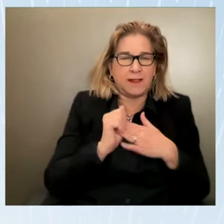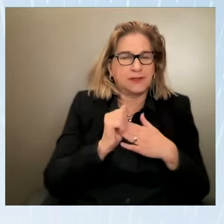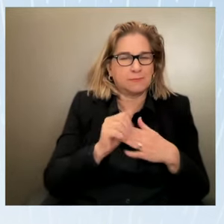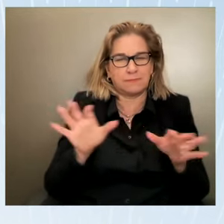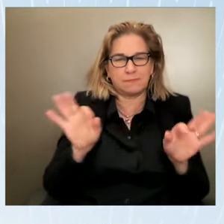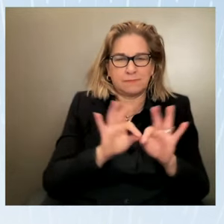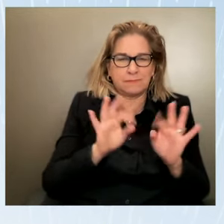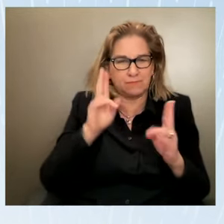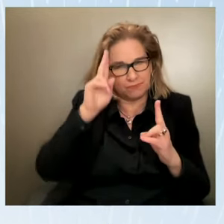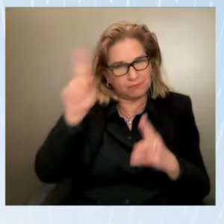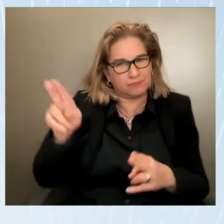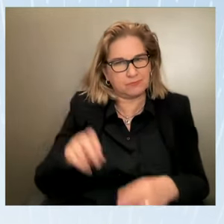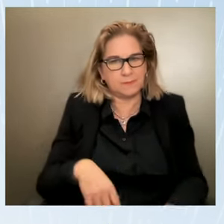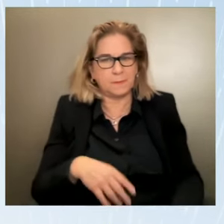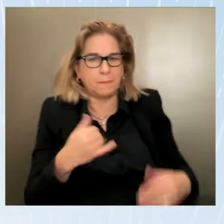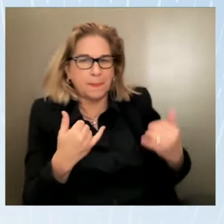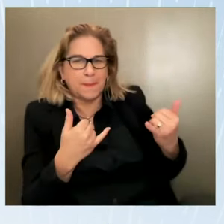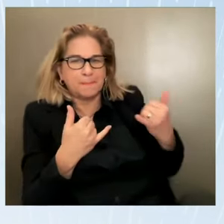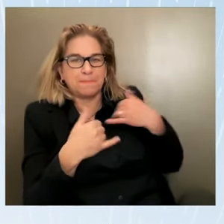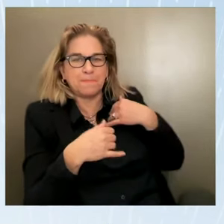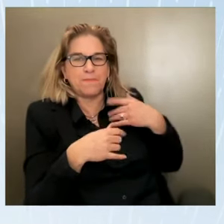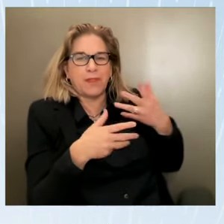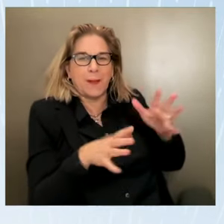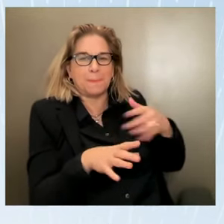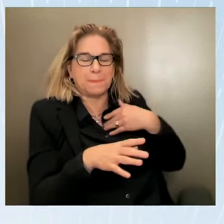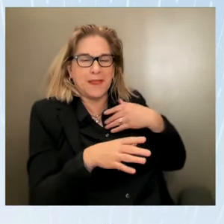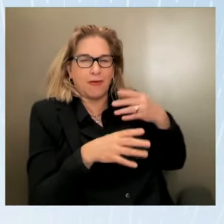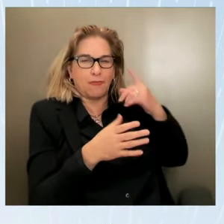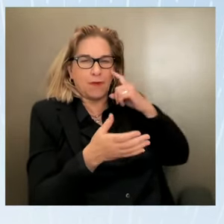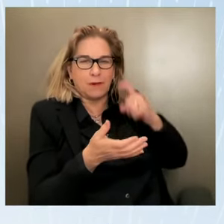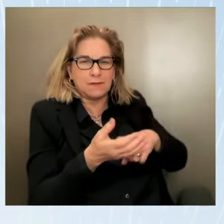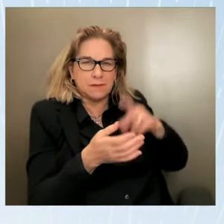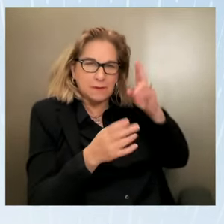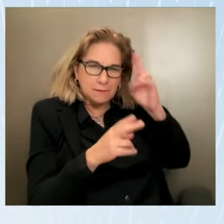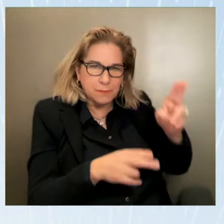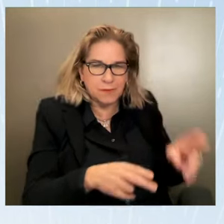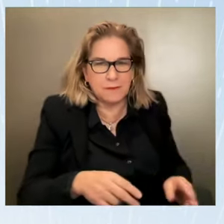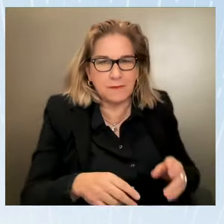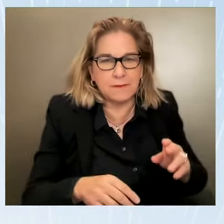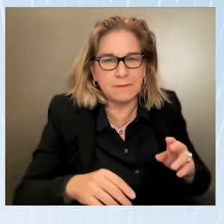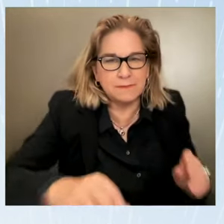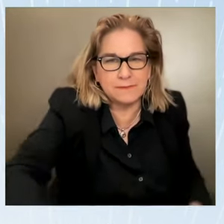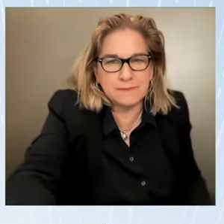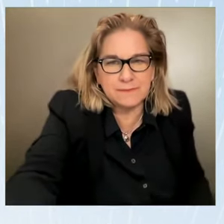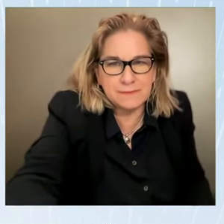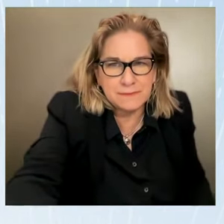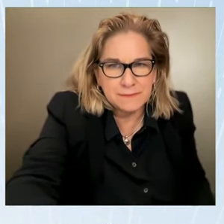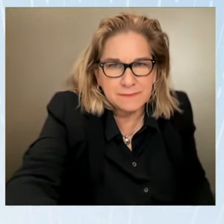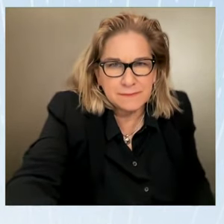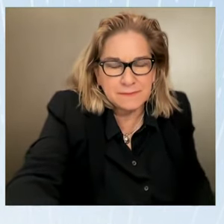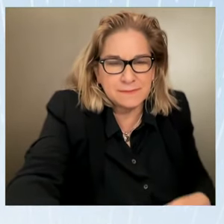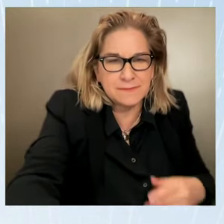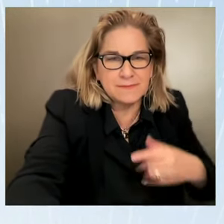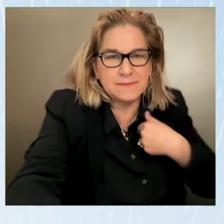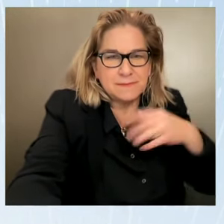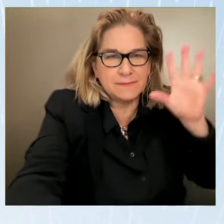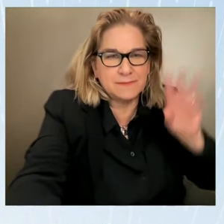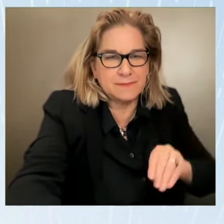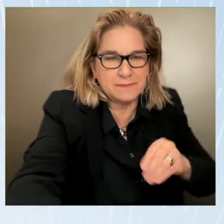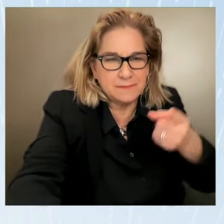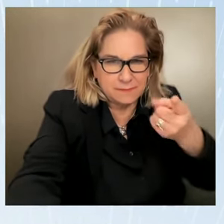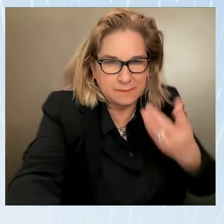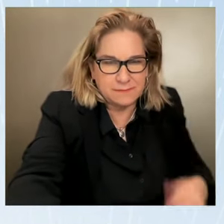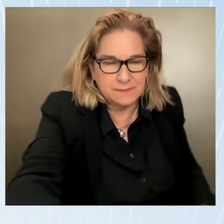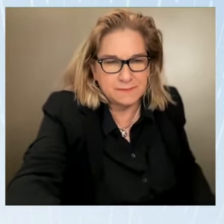is representing the U.S. Advisory Council on Human Trafficking. As I said earlier, the Council is an indispensable partner for everything we're doing. Brenda,